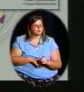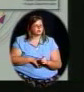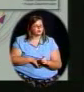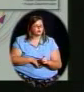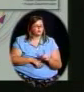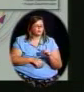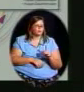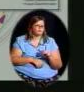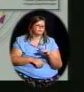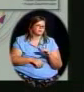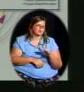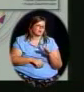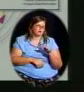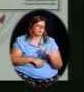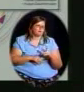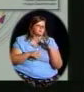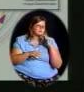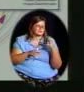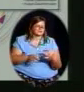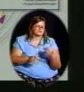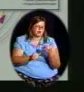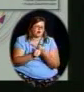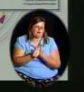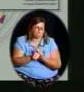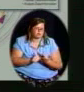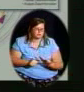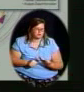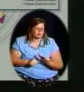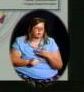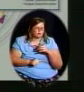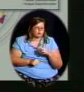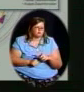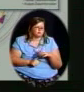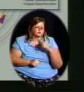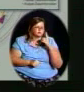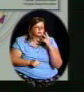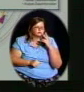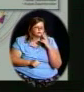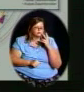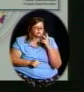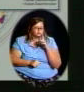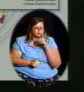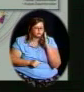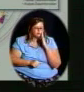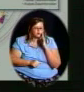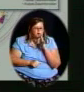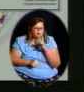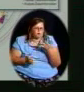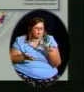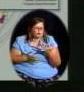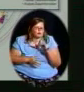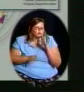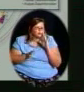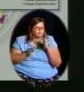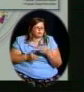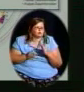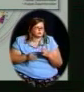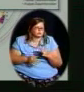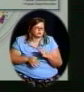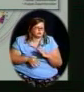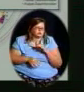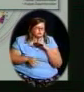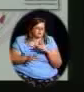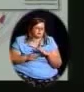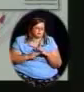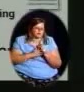that decision-making process. We have to make sure we know what it is that we're trying to focus on, who else should be involved. So that process really guides us